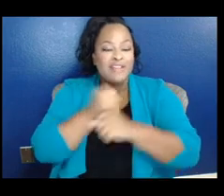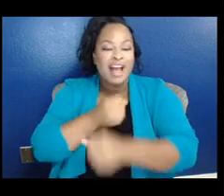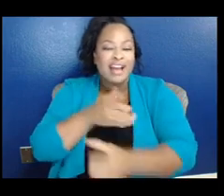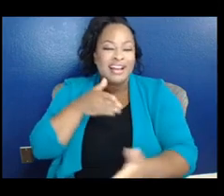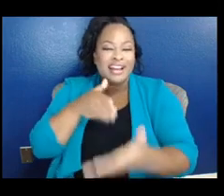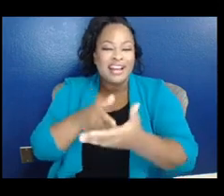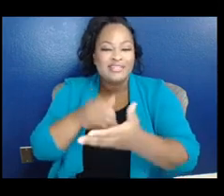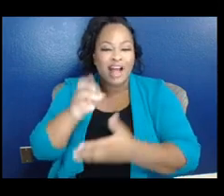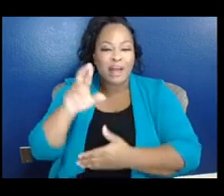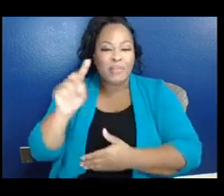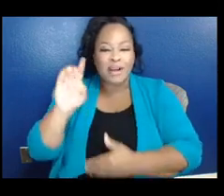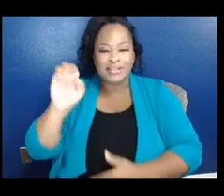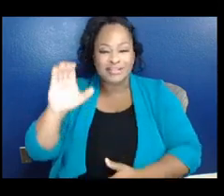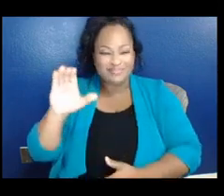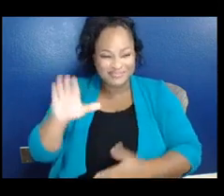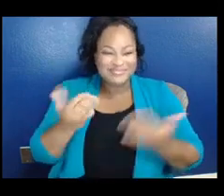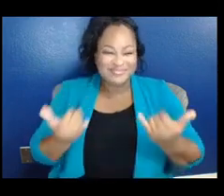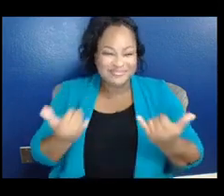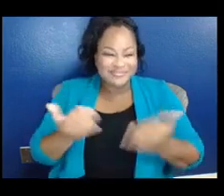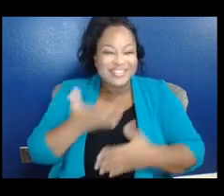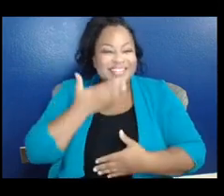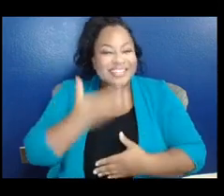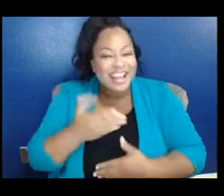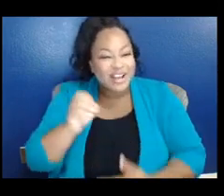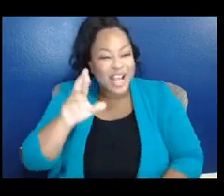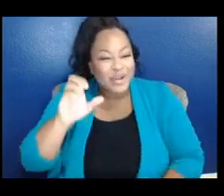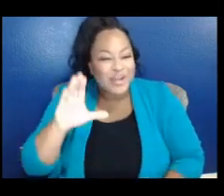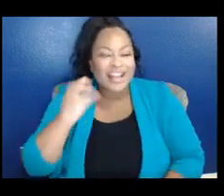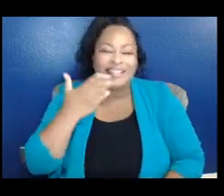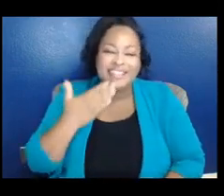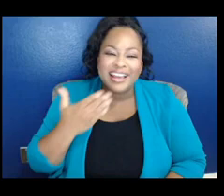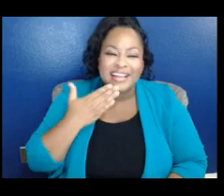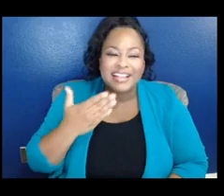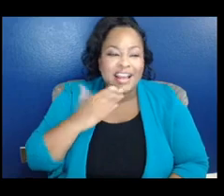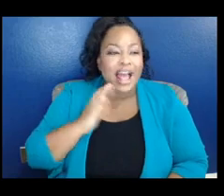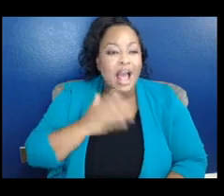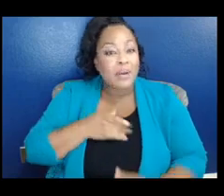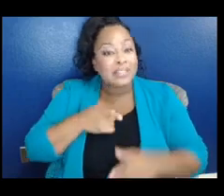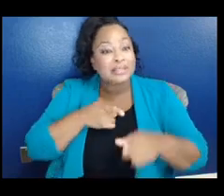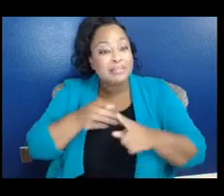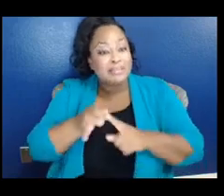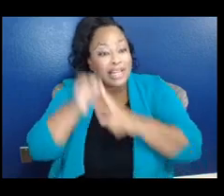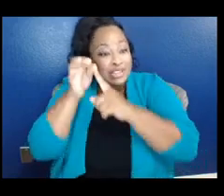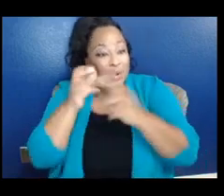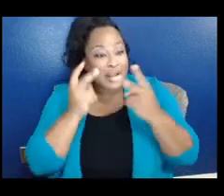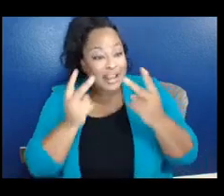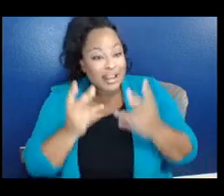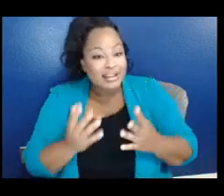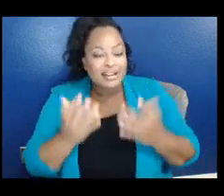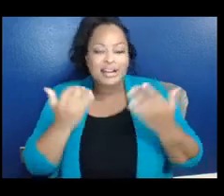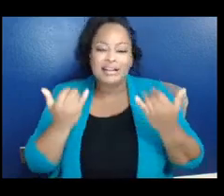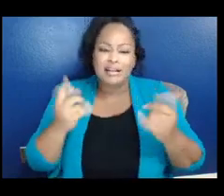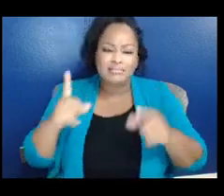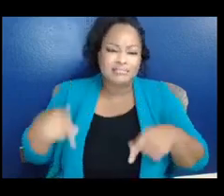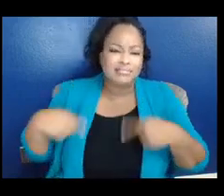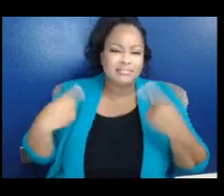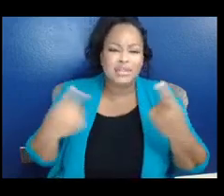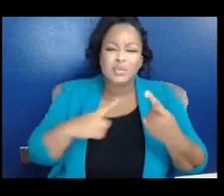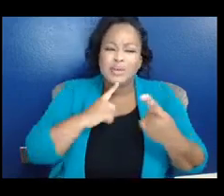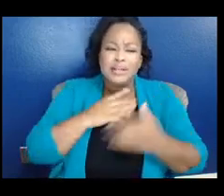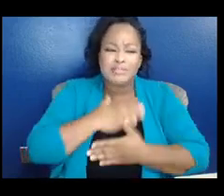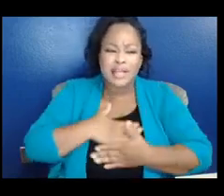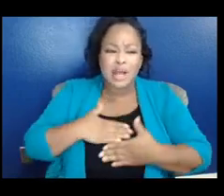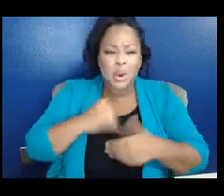documentary. Thank you. Thank you, Erica. Thank you. Thank you to our special guests. And it has been